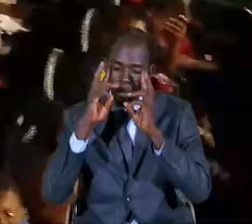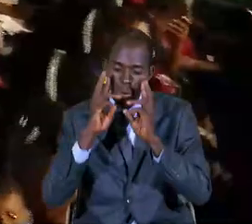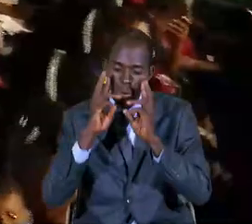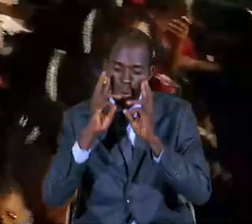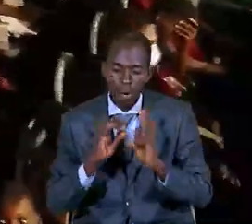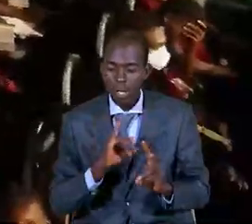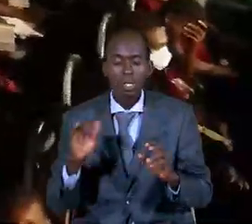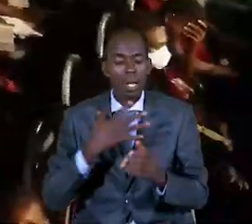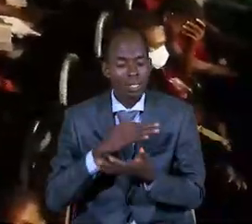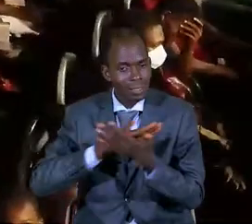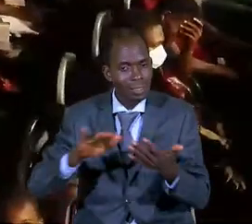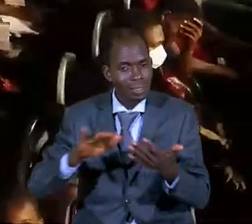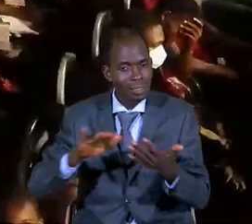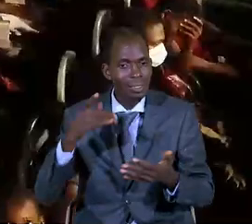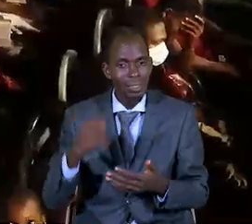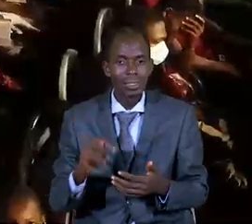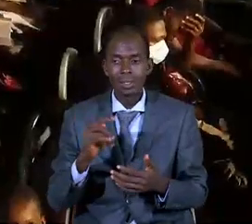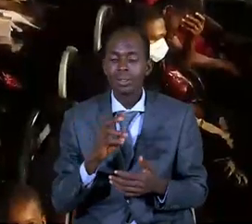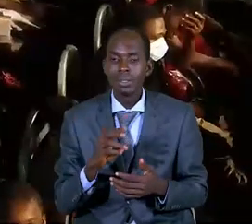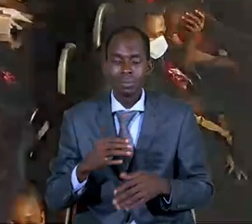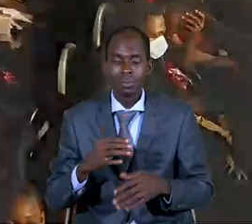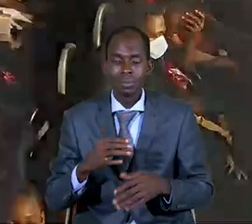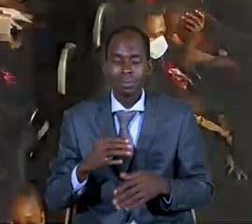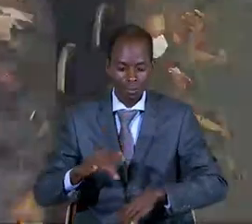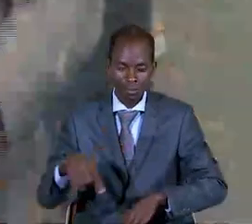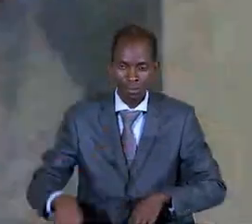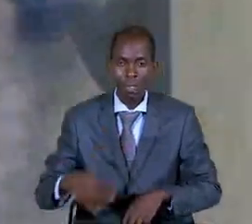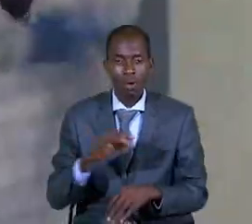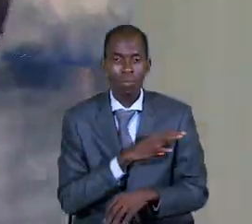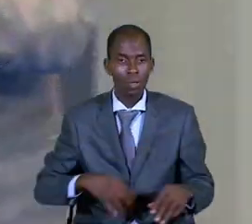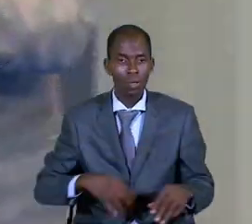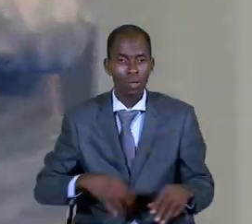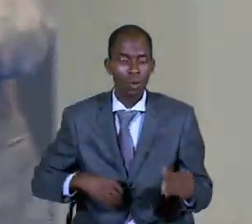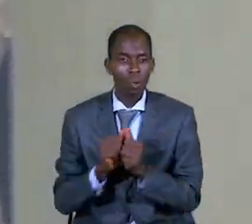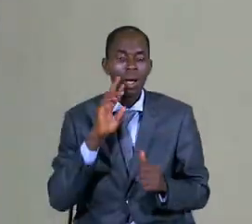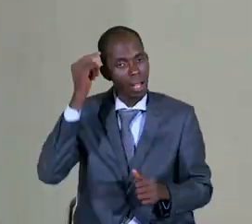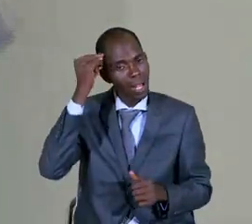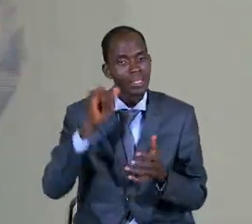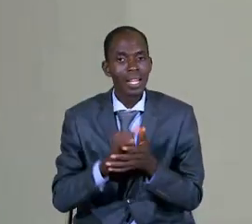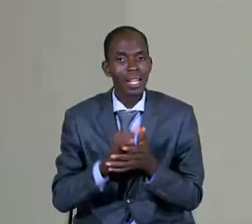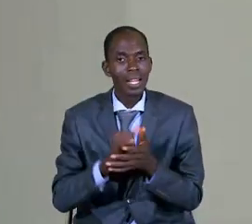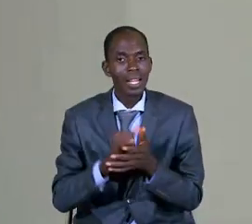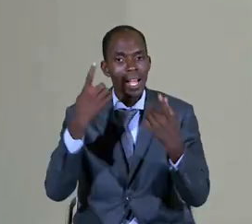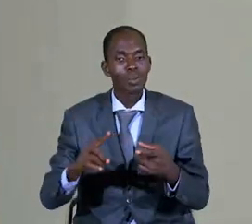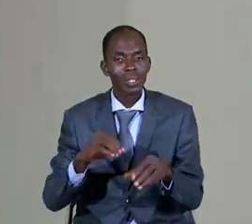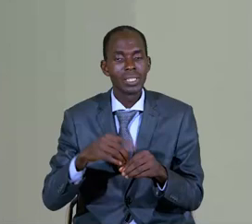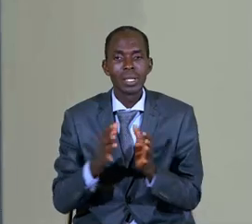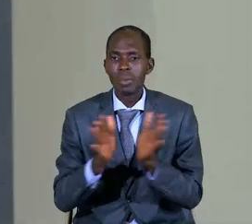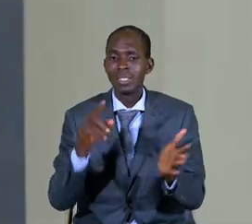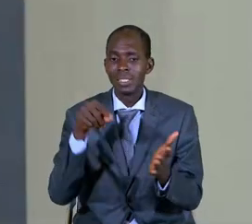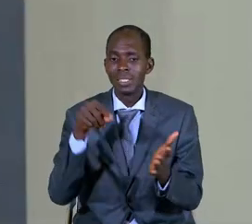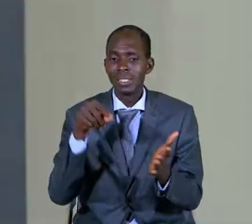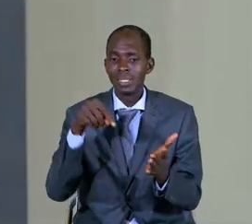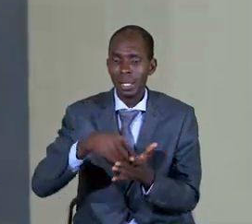said, your sins, which are many, are all forgiven. That's in the public. Look at this man. This man knew, if